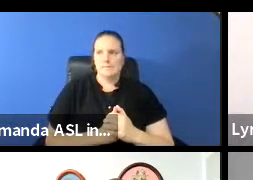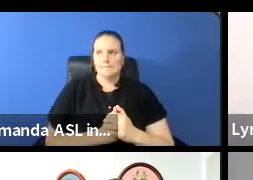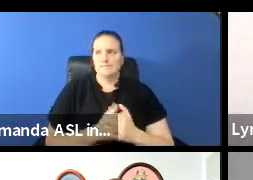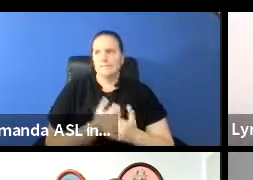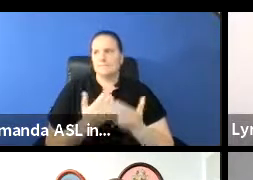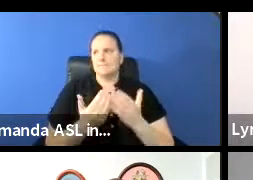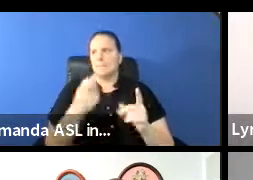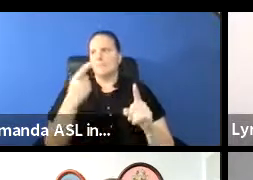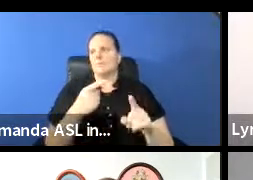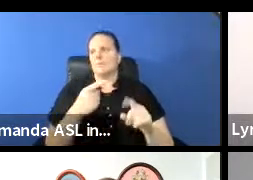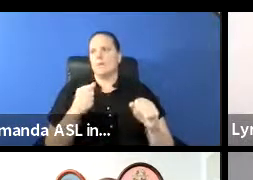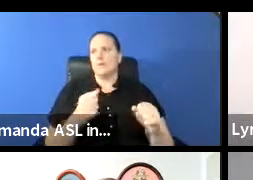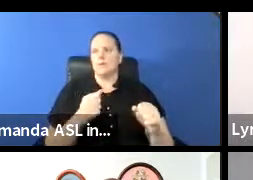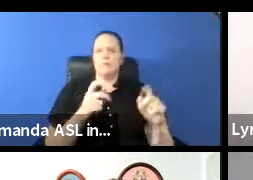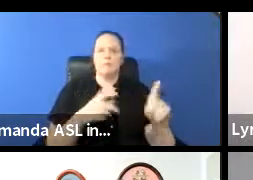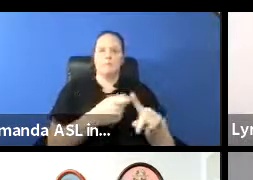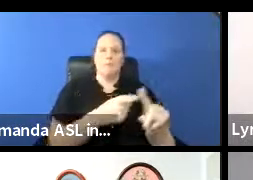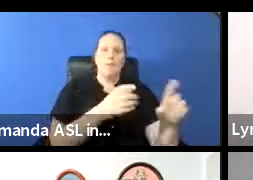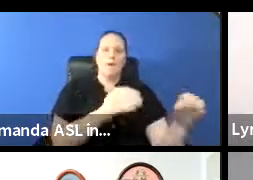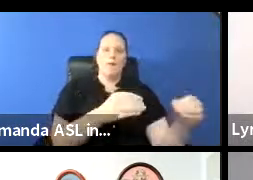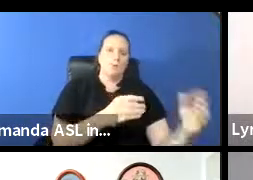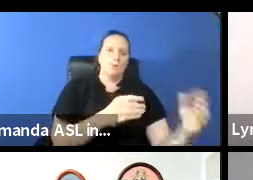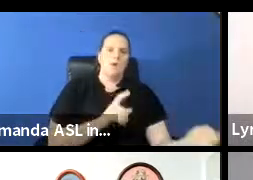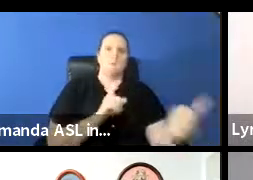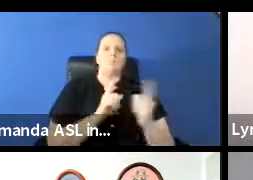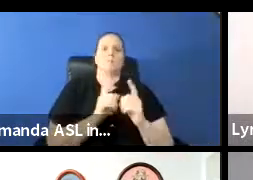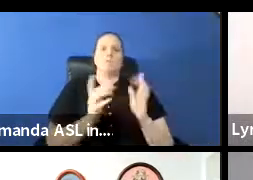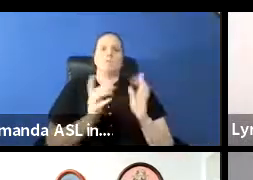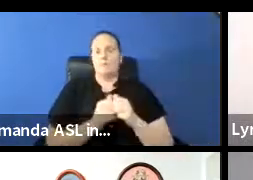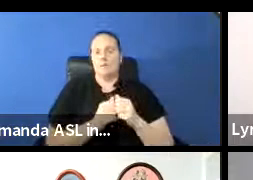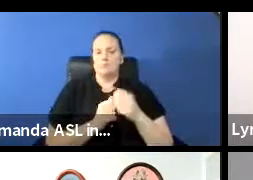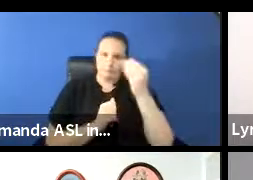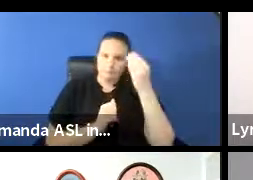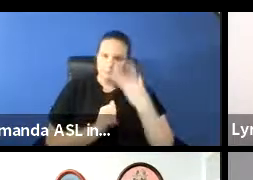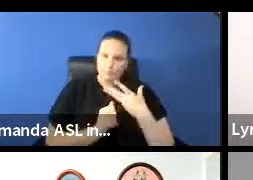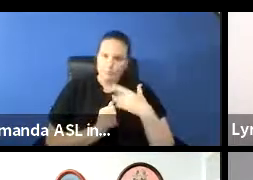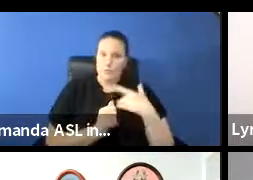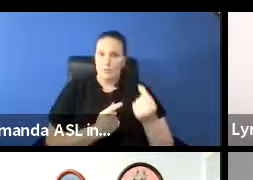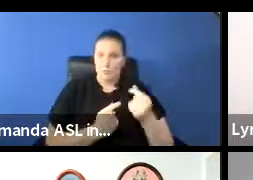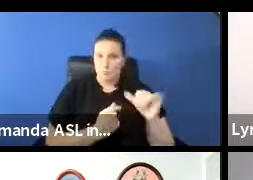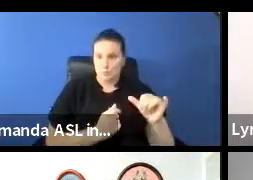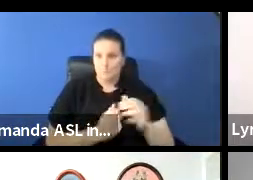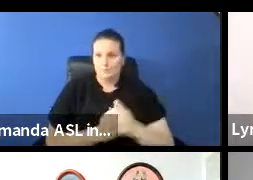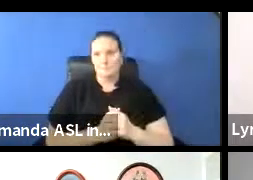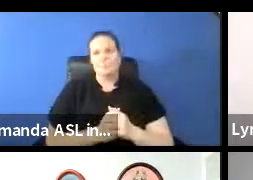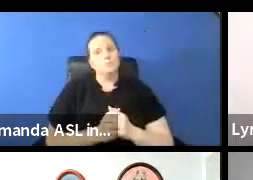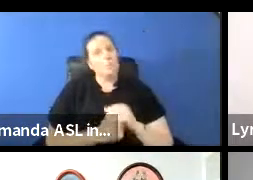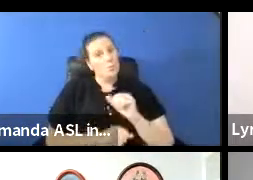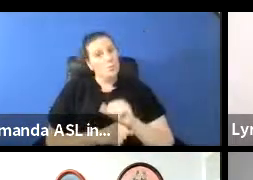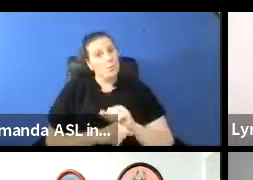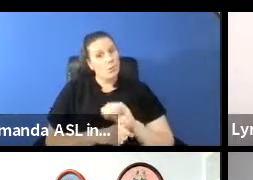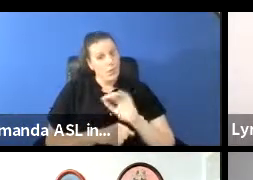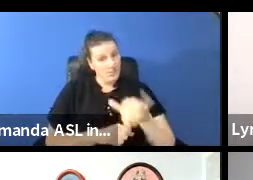office to come in and talk to us, give us an update of what they're doing too. We can work on that.